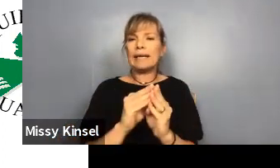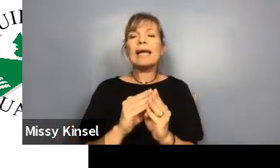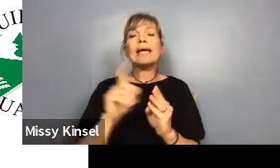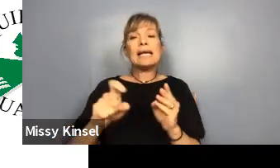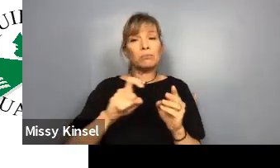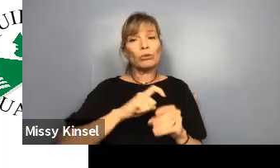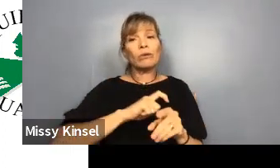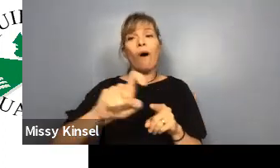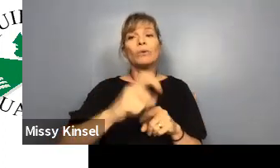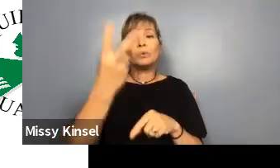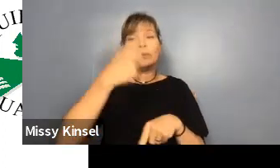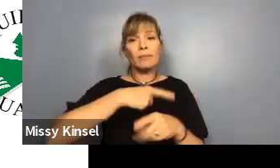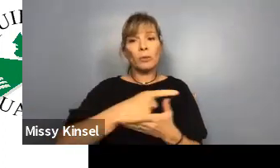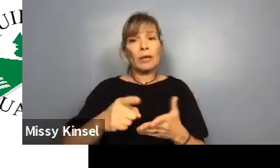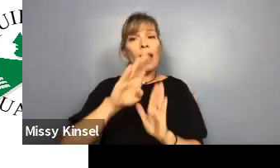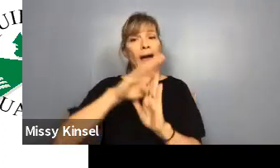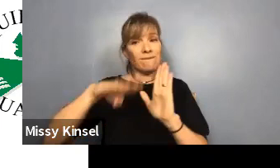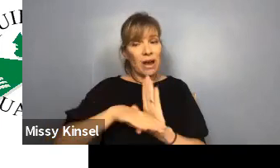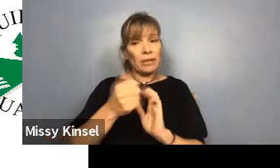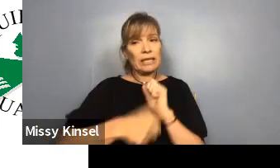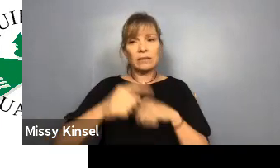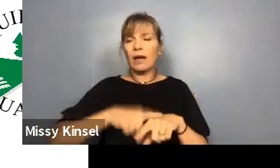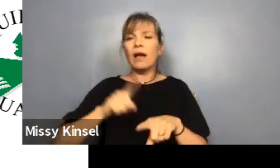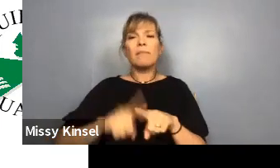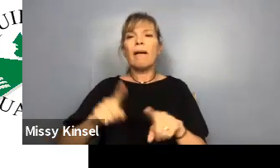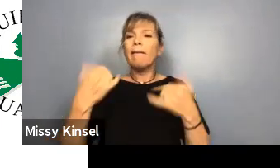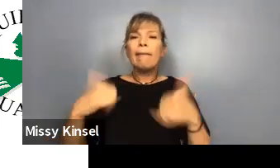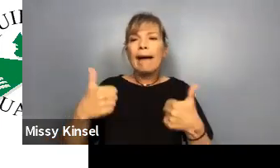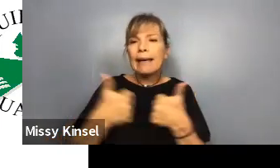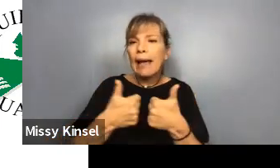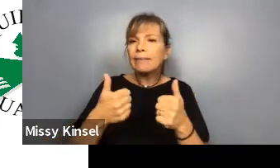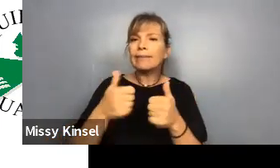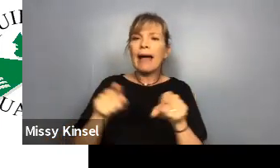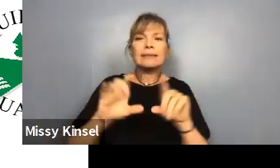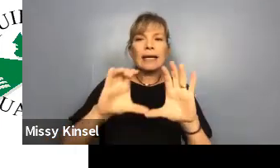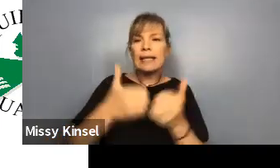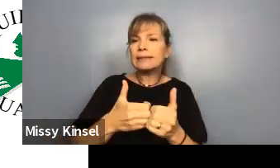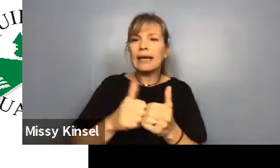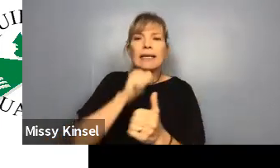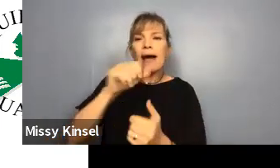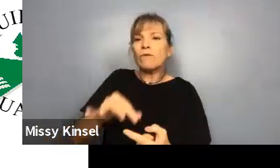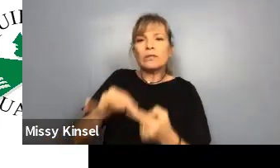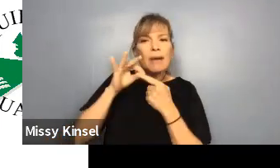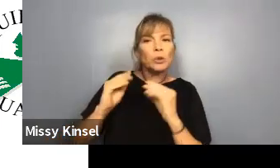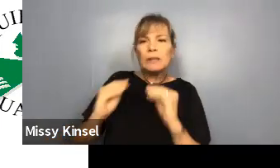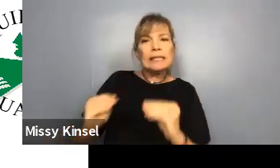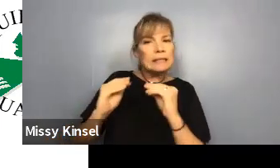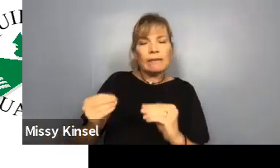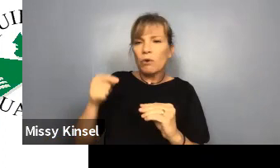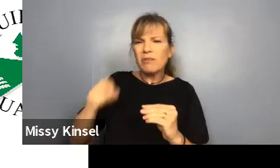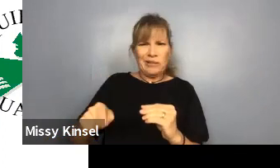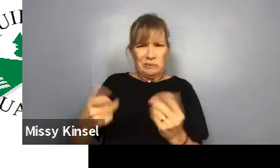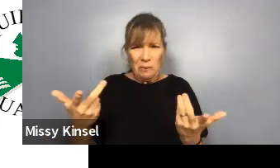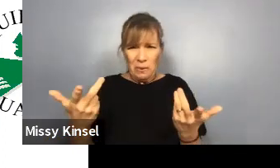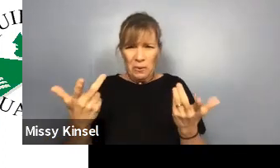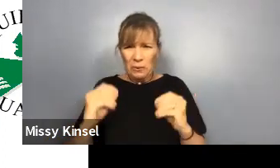twice a week for 30 minutes, but it's just to like play games as a class, not for specialized instruction. So he's not really getting